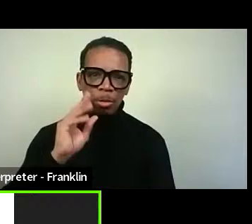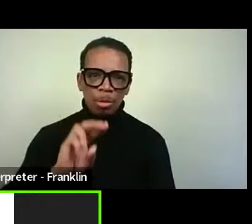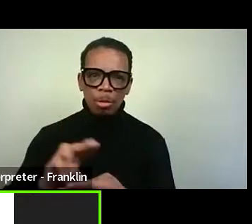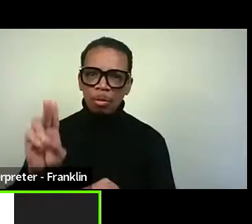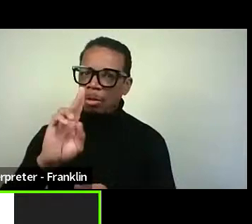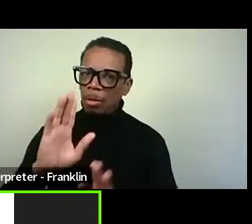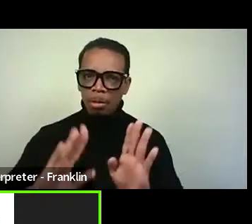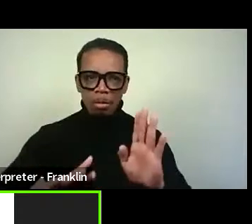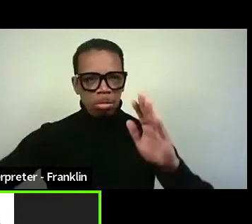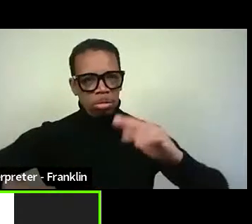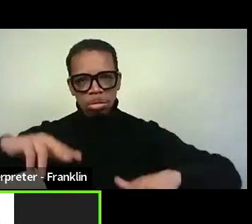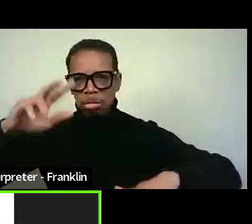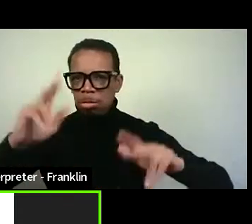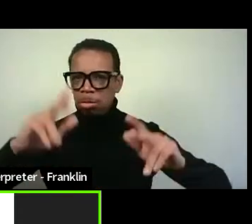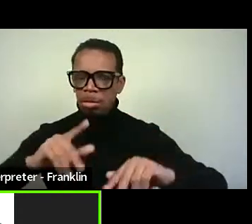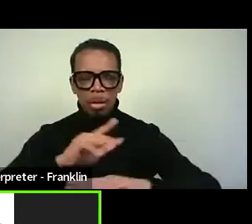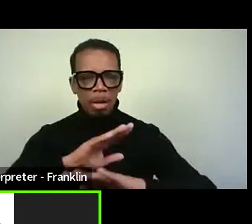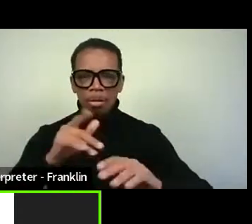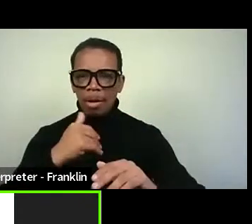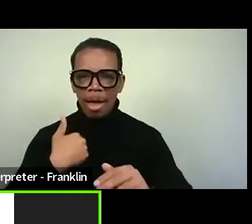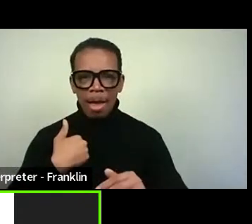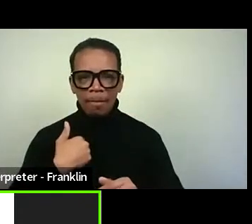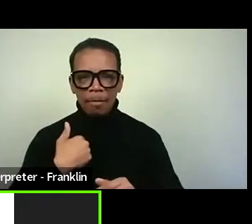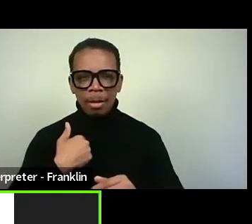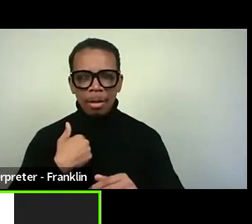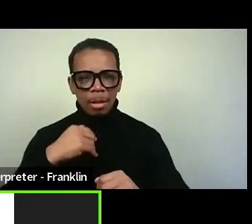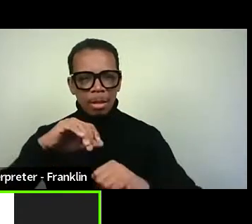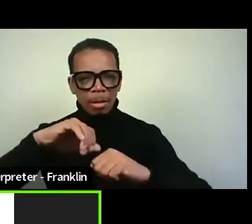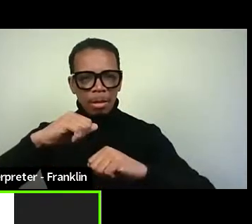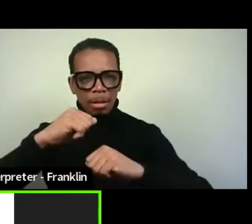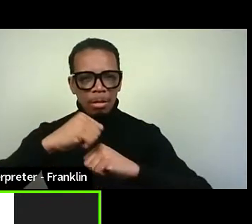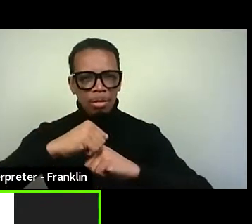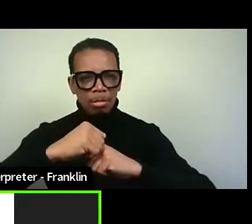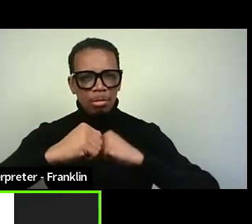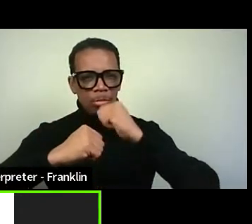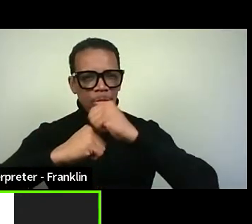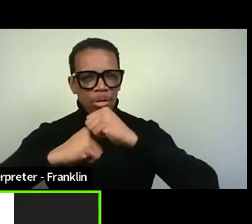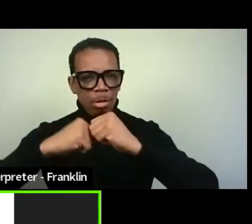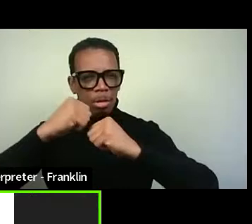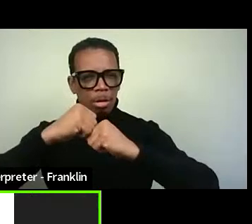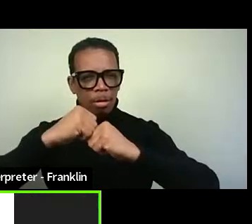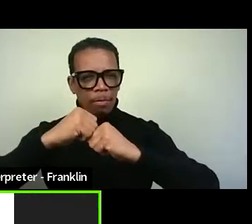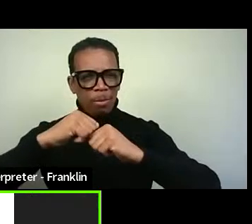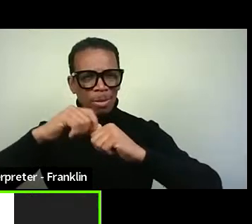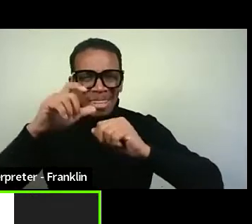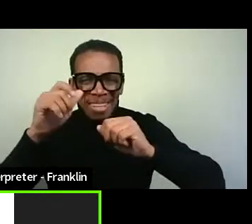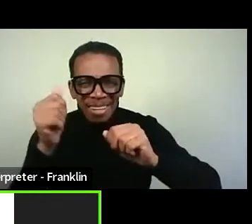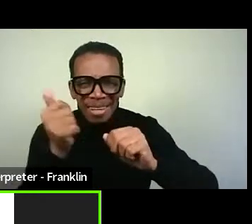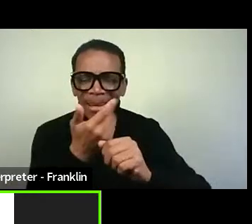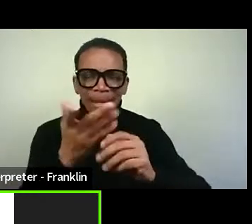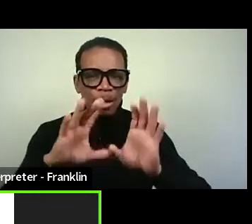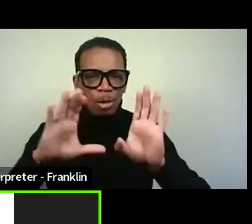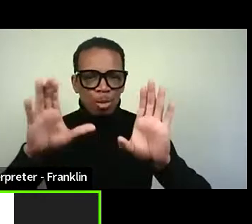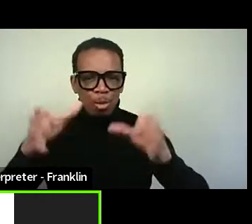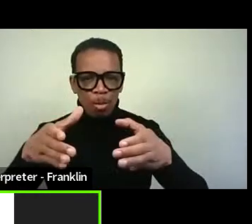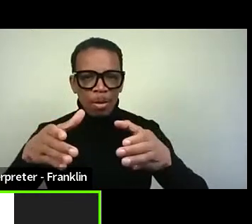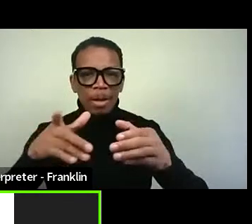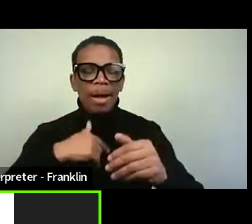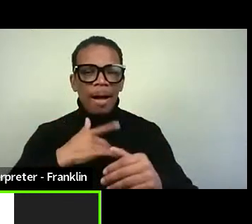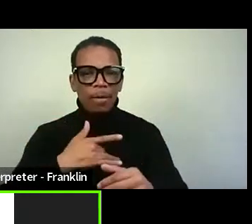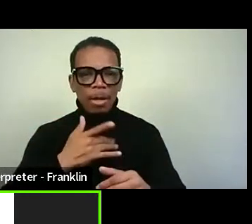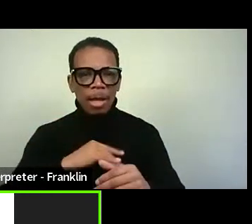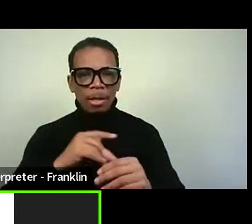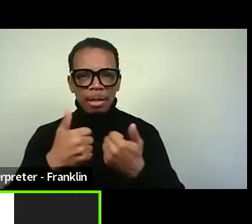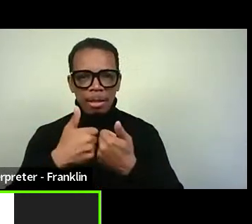because they don't necessarily have an infrastructure for any group. And I feel like the gap is wider